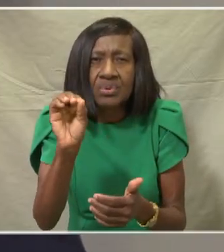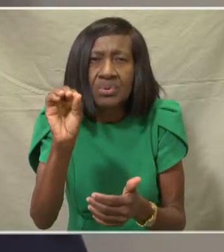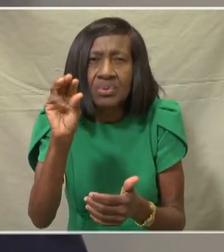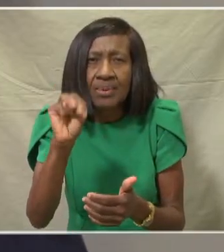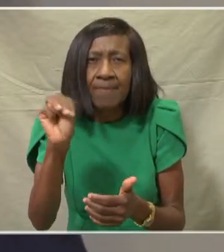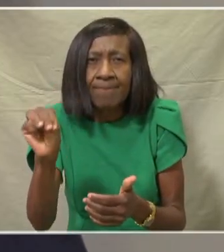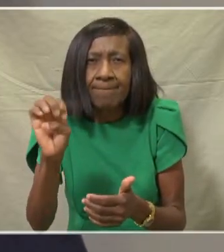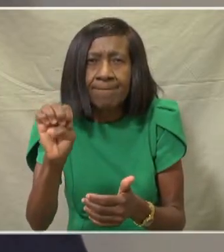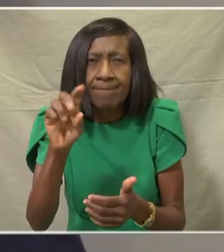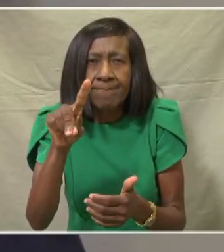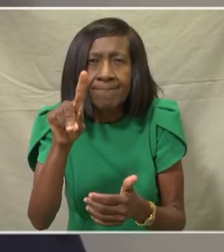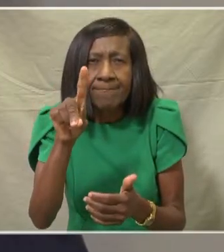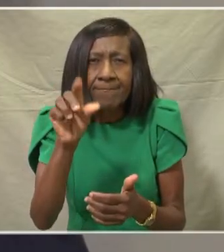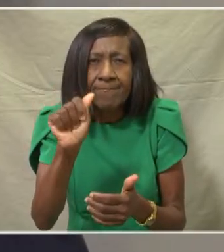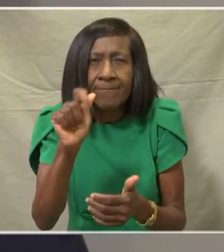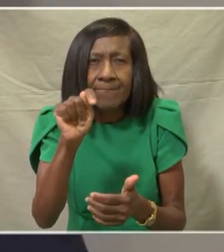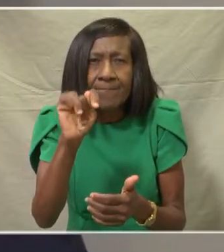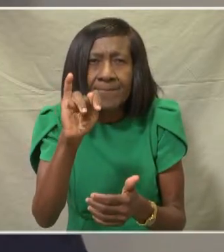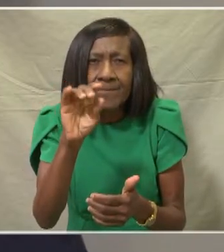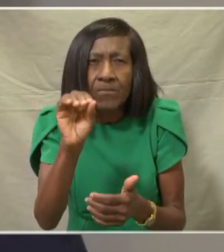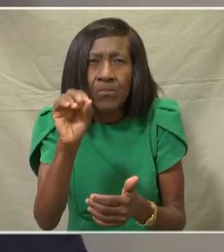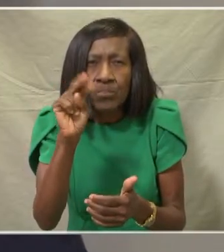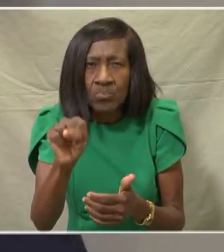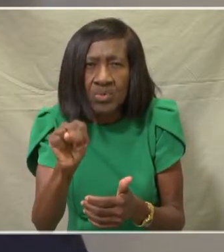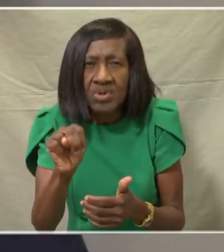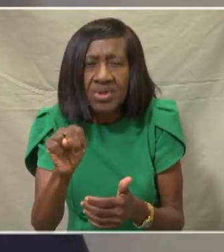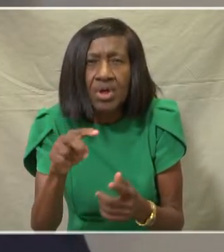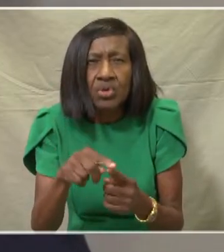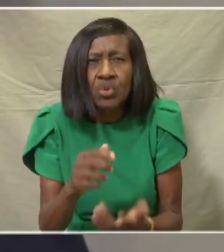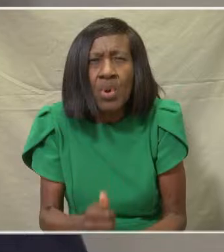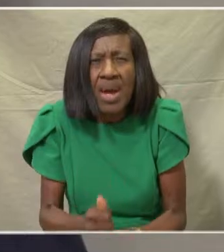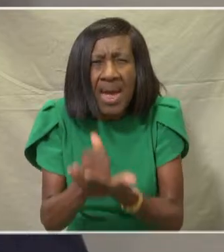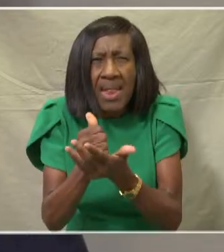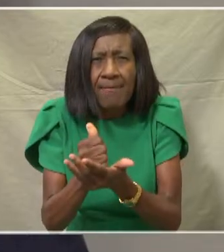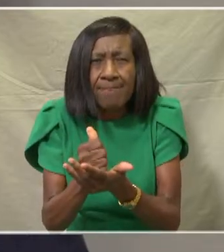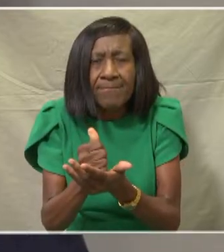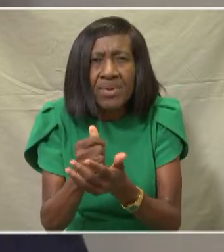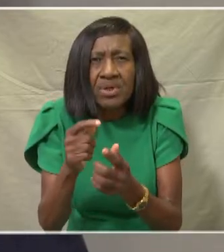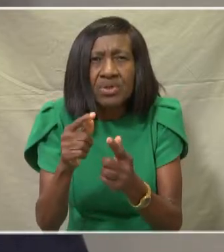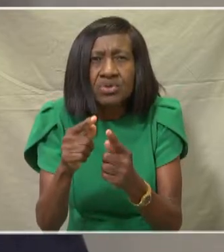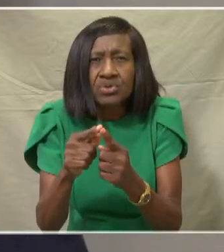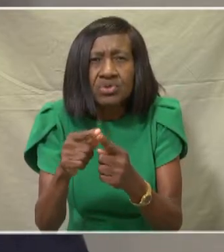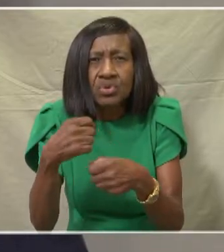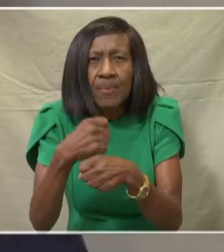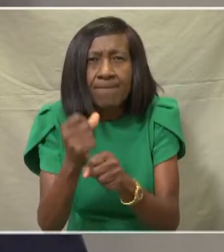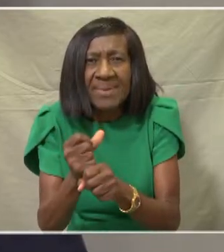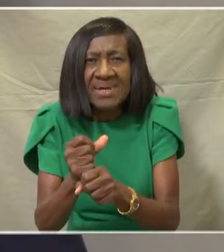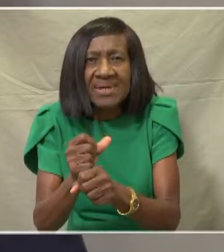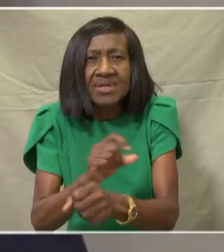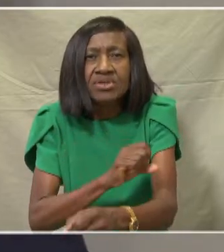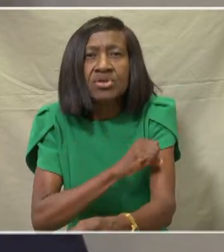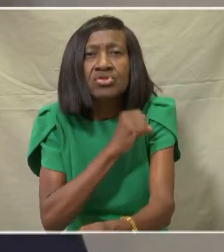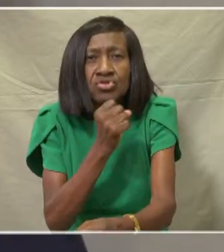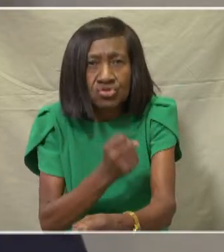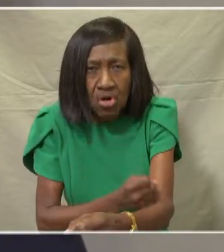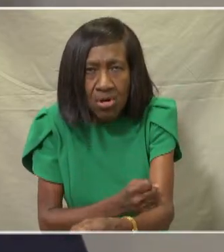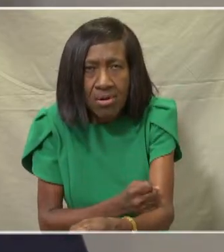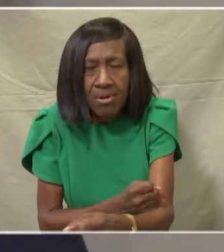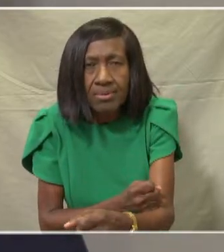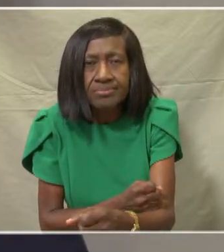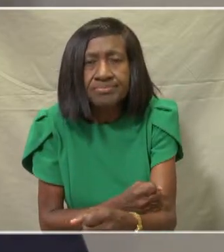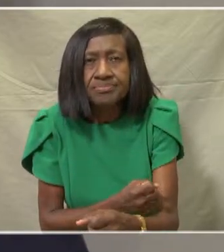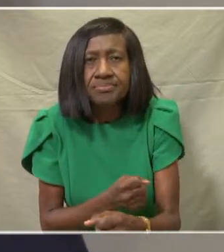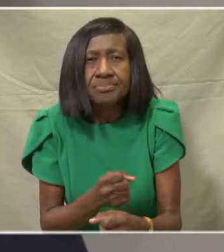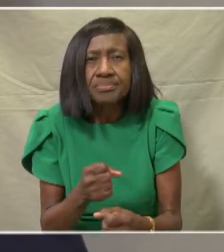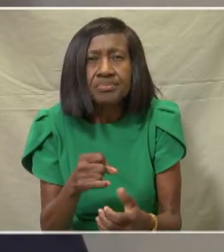support and strengthen elections in the Cayman Islands and to contribute towards democracy overall on the islands.